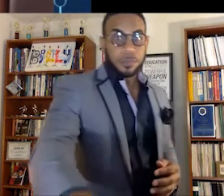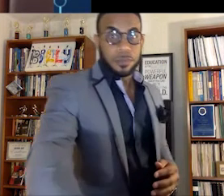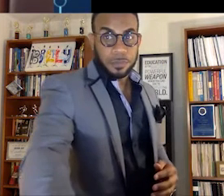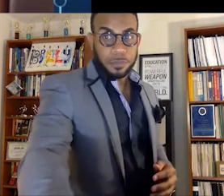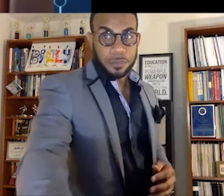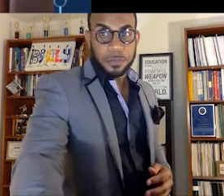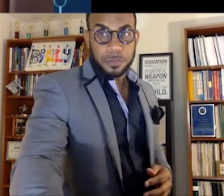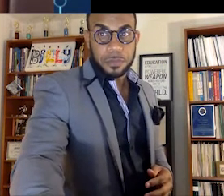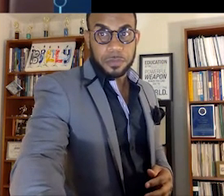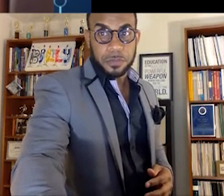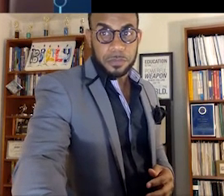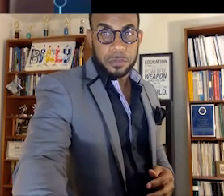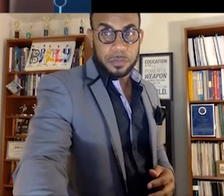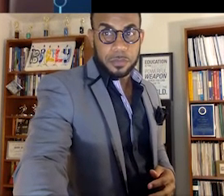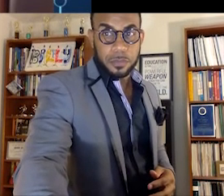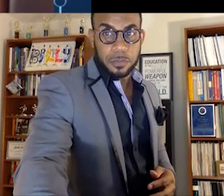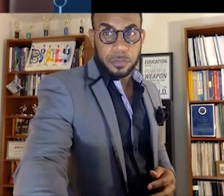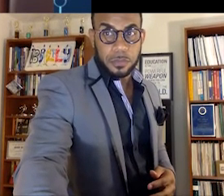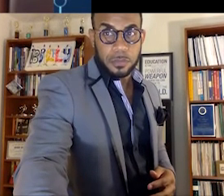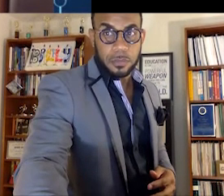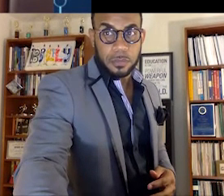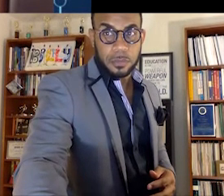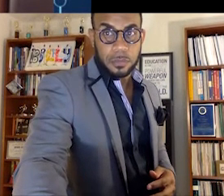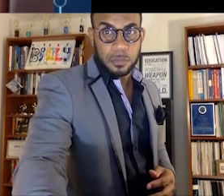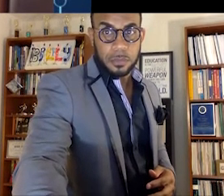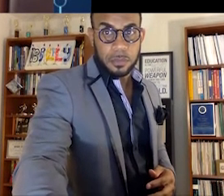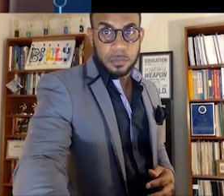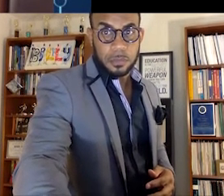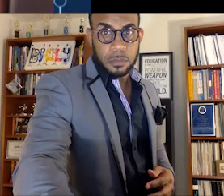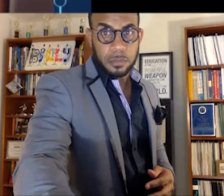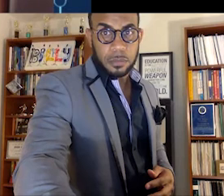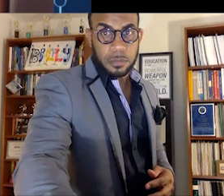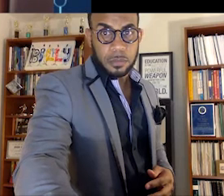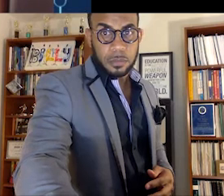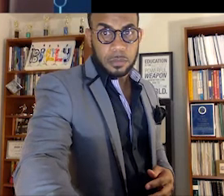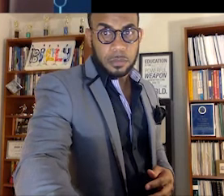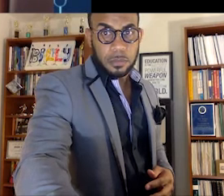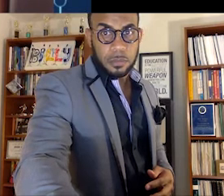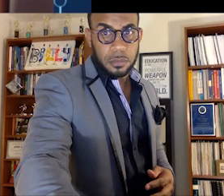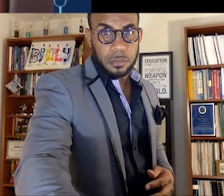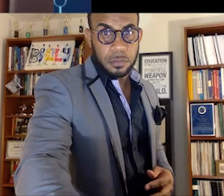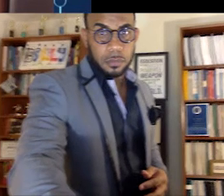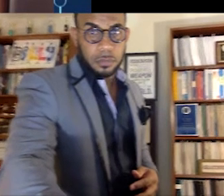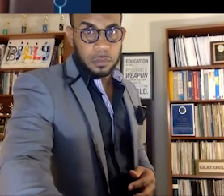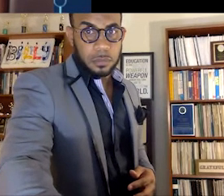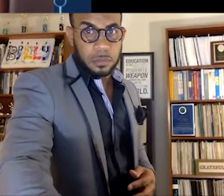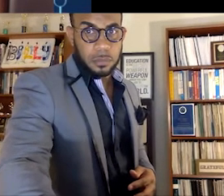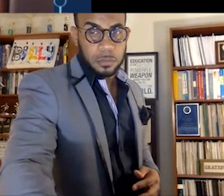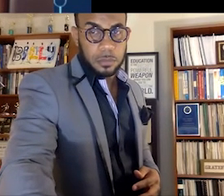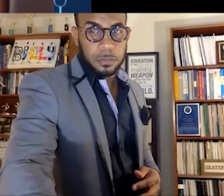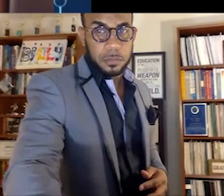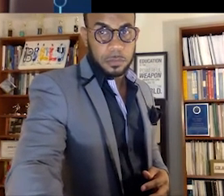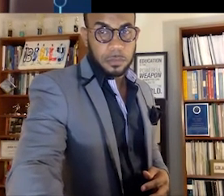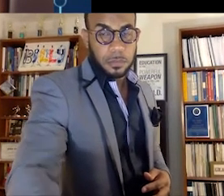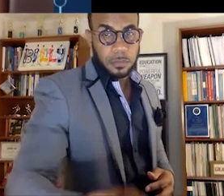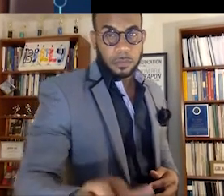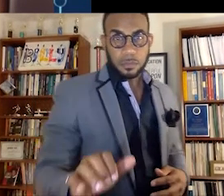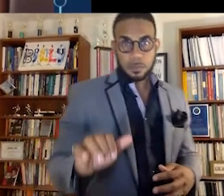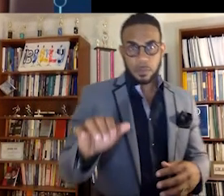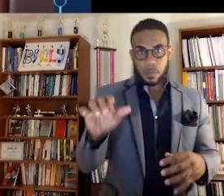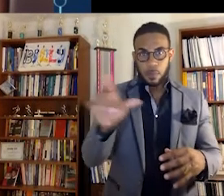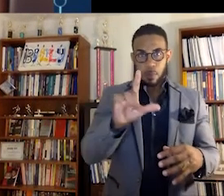So as you see on the left, we have an advertisement that says white is purity. On the right, there's